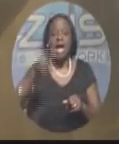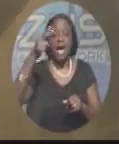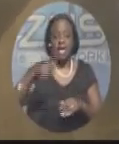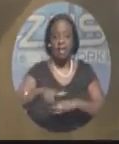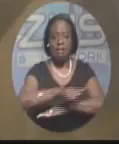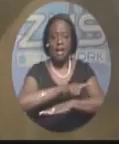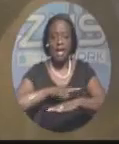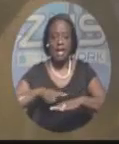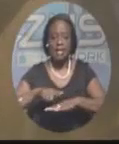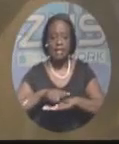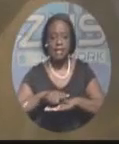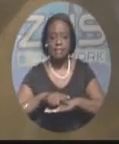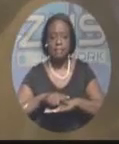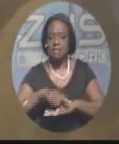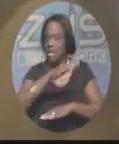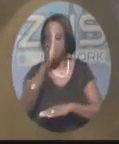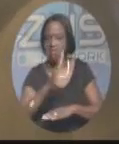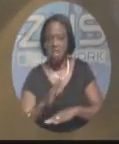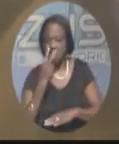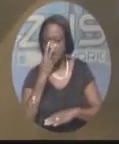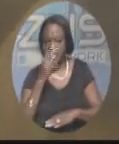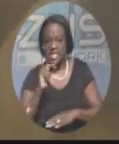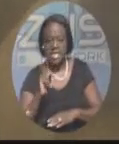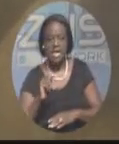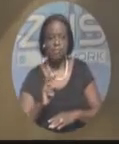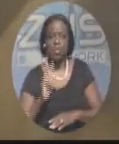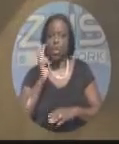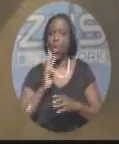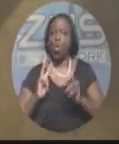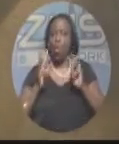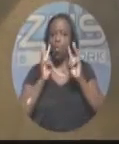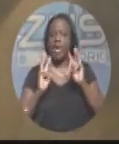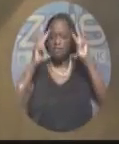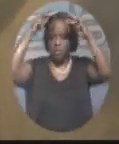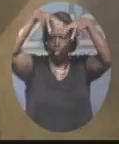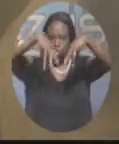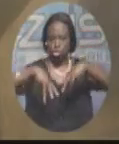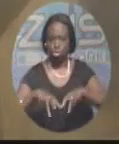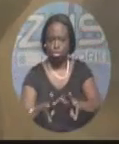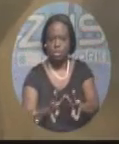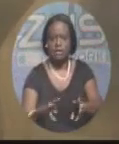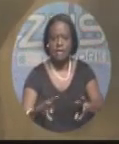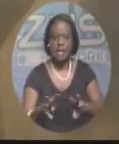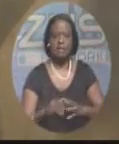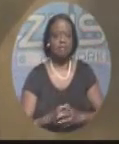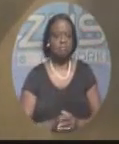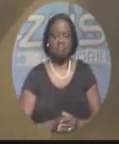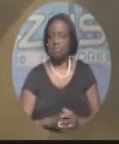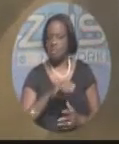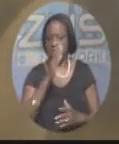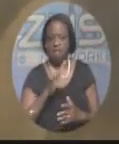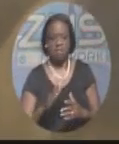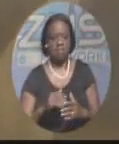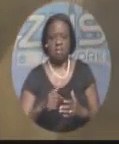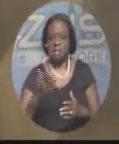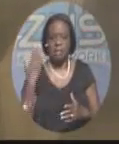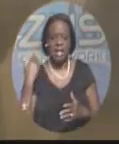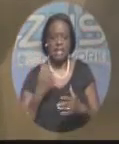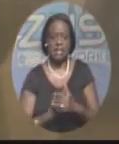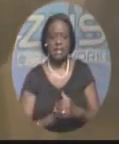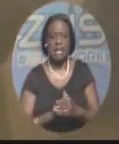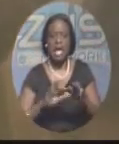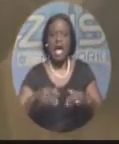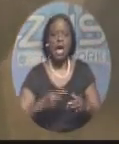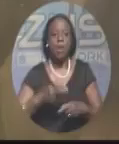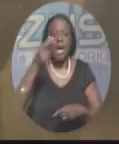but I've never seen waves come over some of the walls that have in the past, have not come up in the past. About how high you say